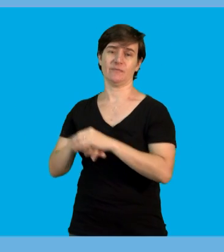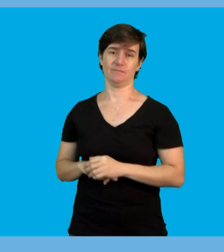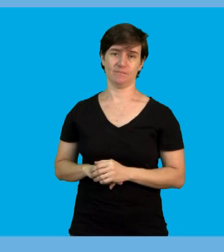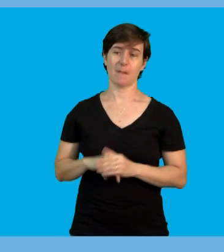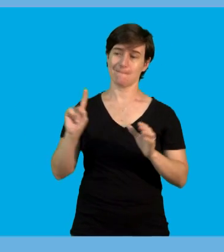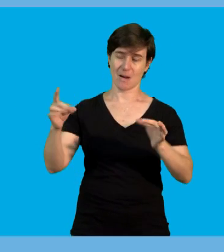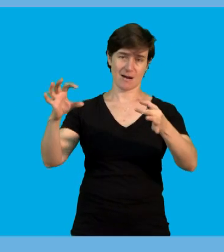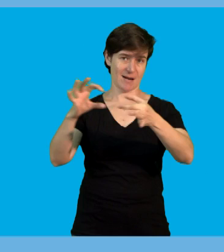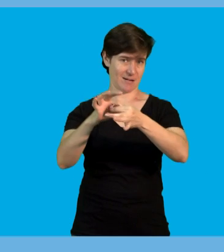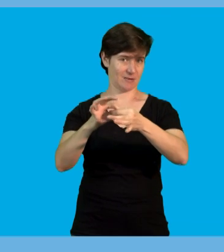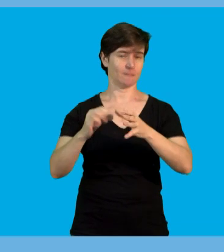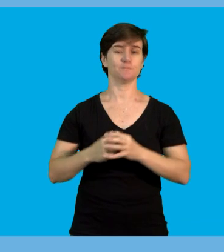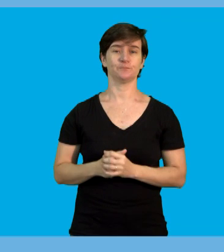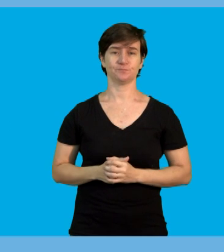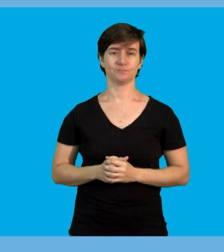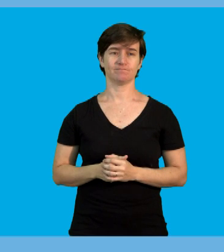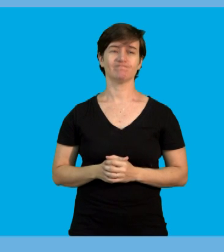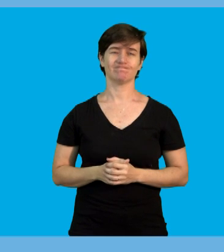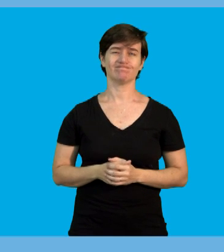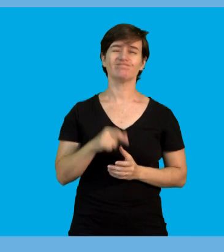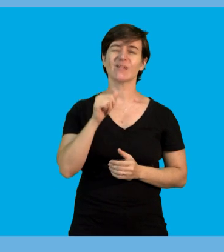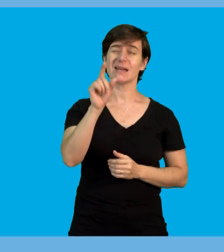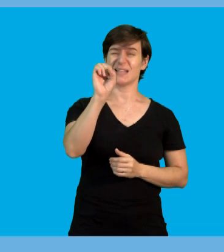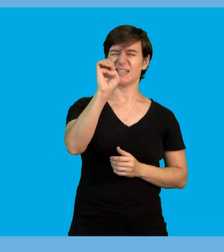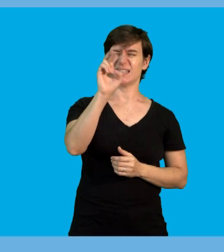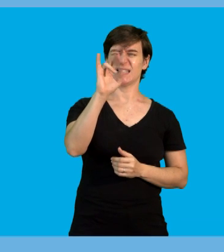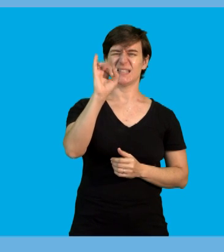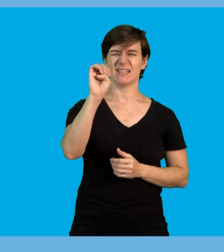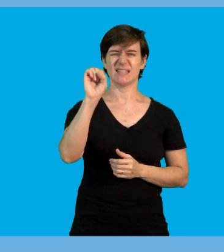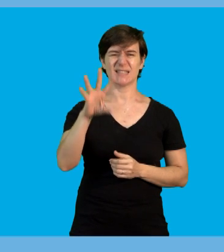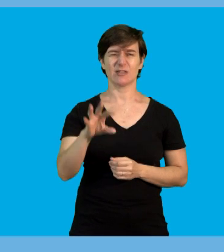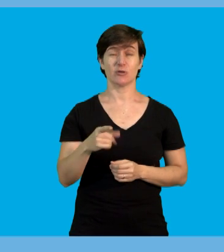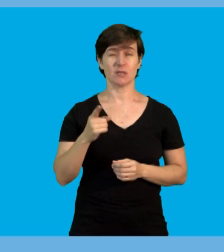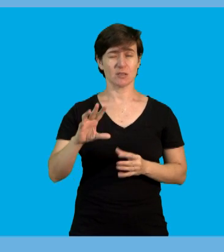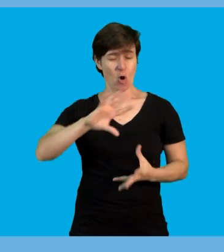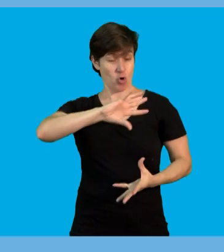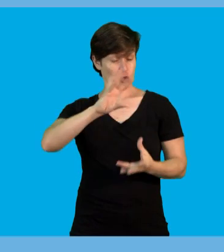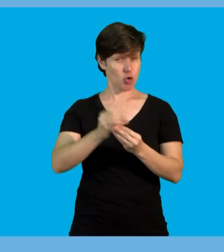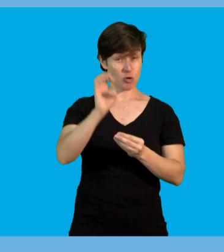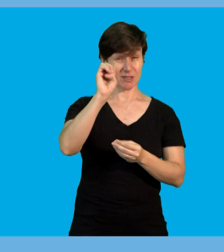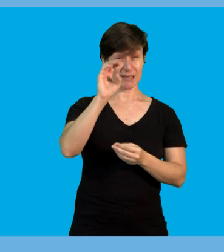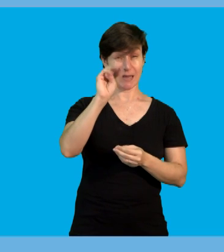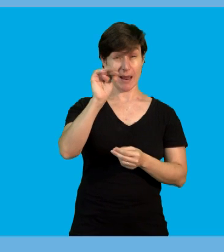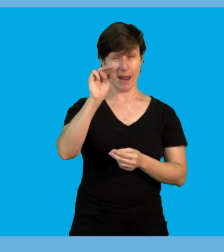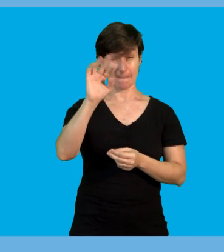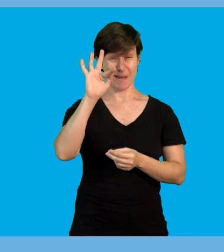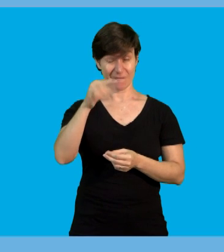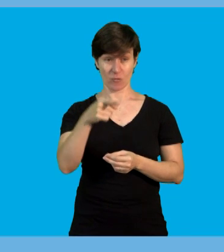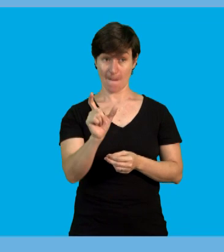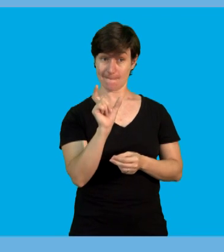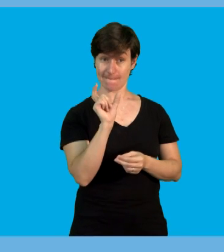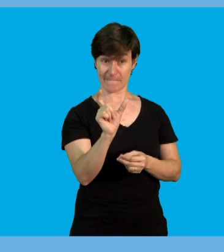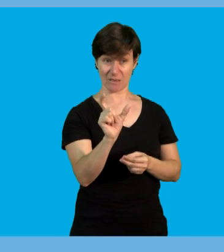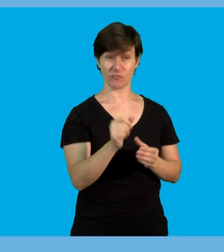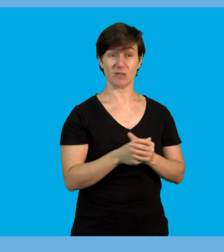different cell. Now, again in series, the total EMF of the battery, so the battery that you have connected with